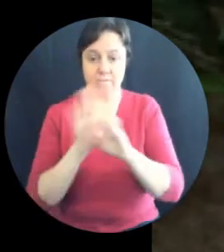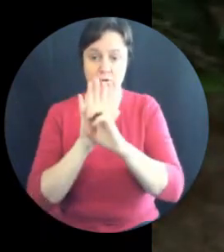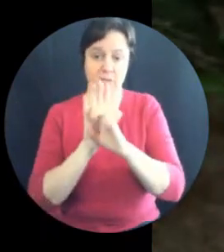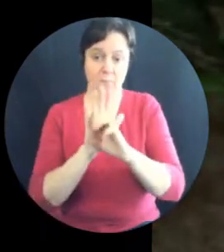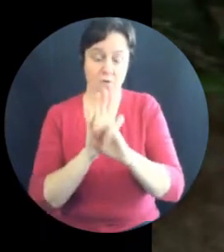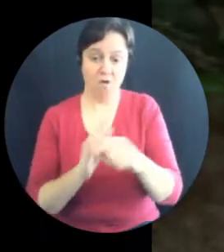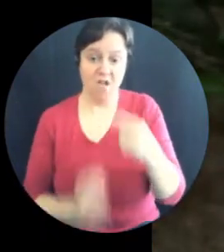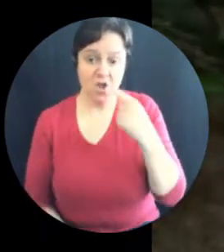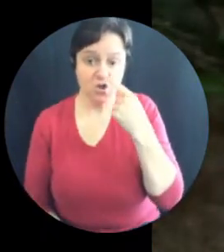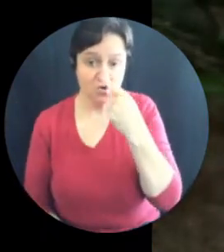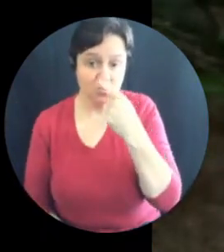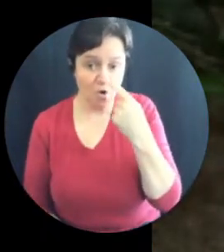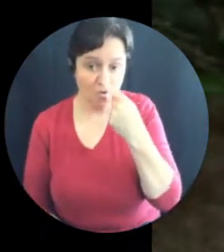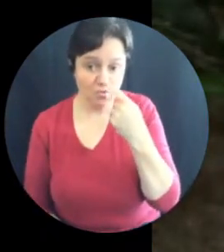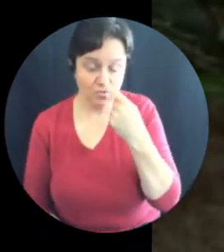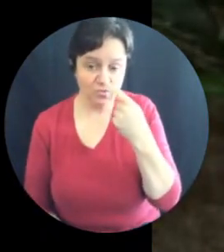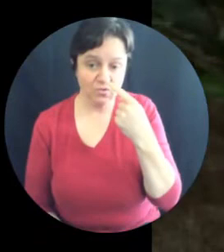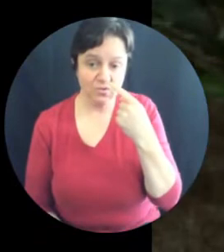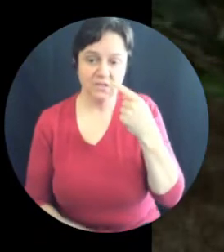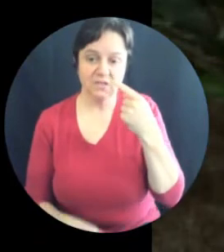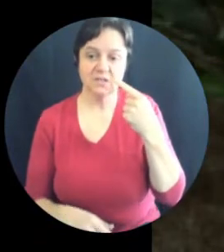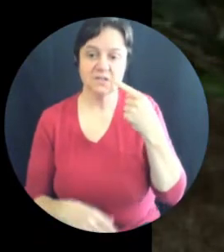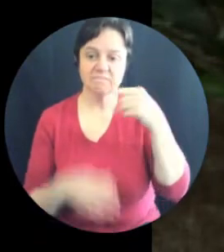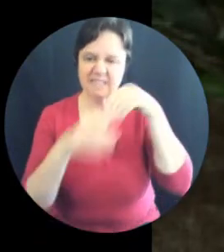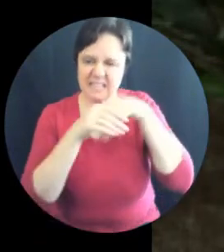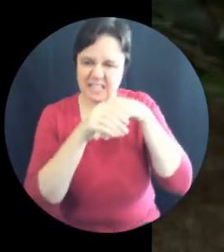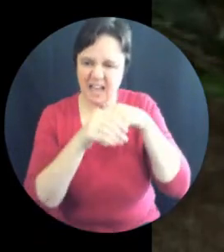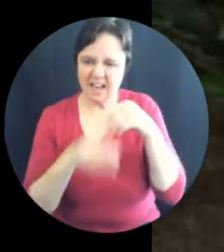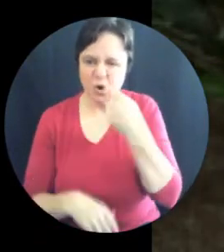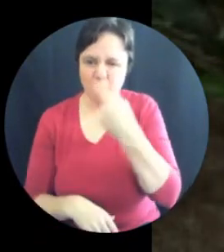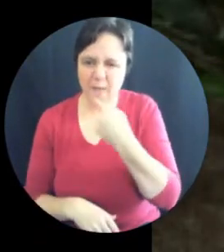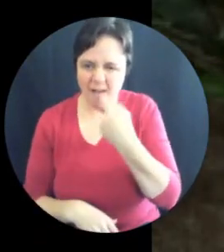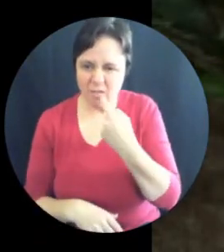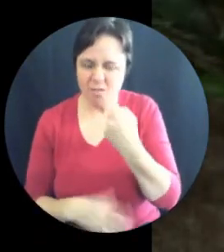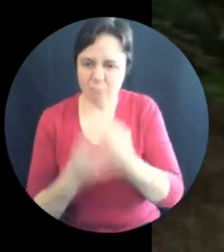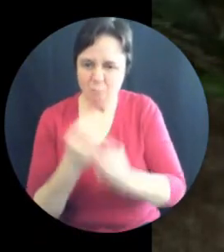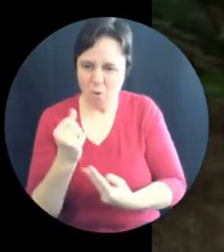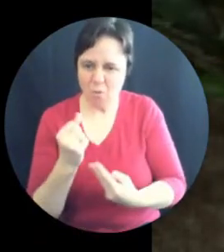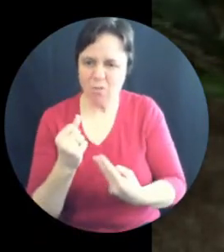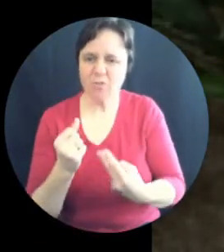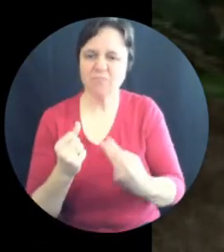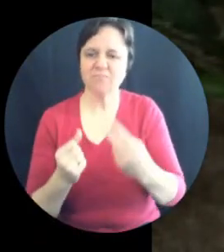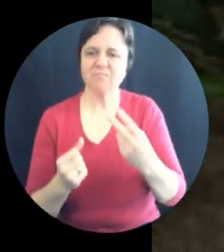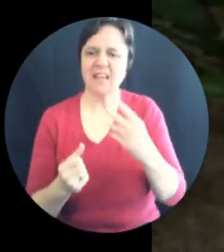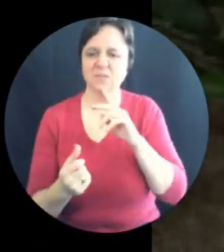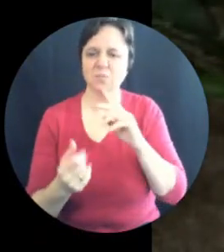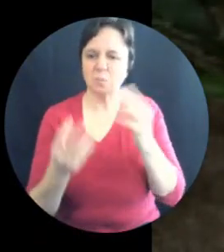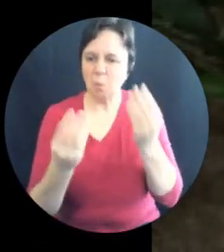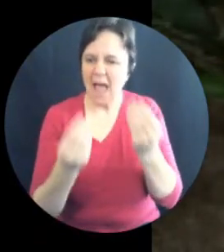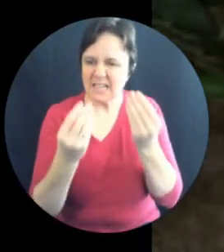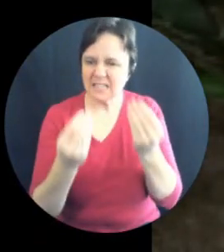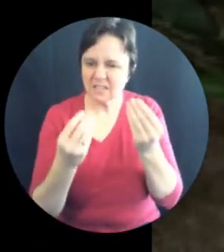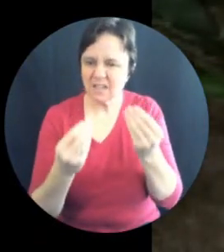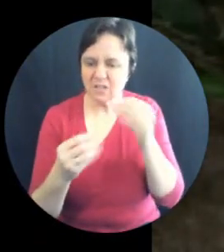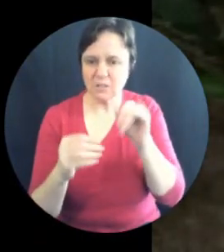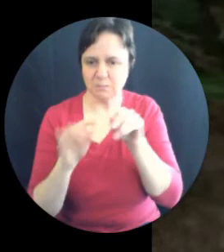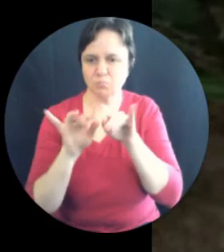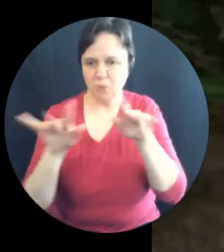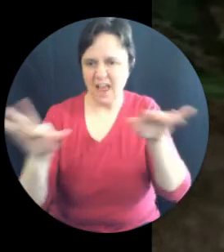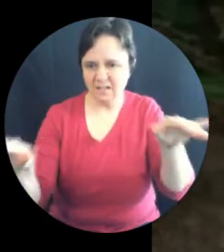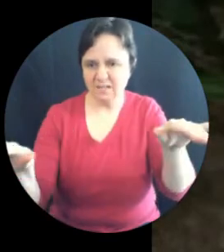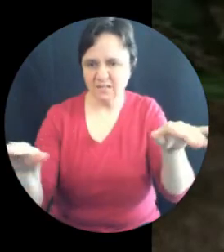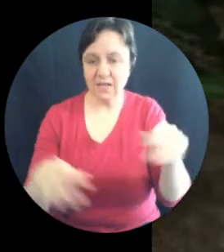and your mouth. The way that we can prevent spreading these kind of diseases is when you're sneezing and you're coughing,